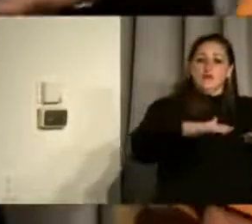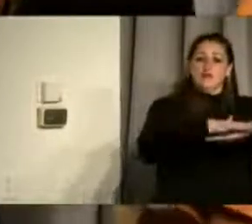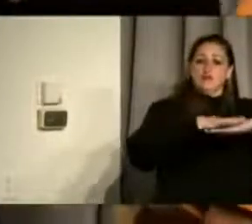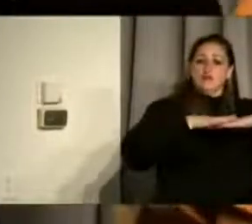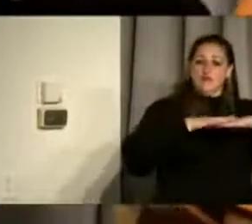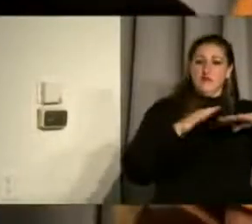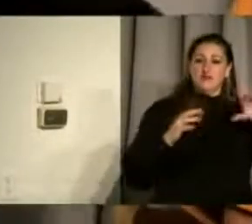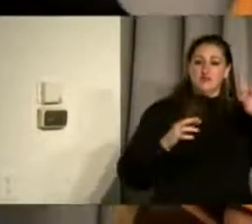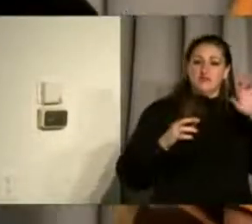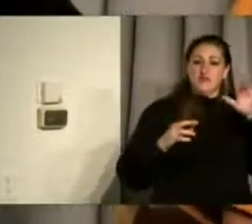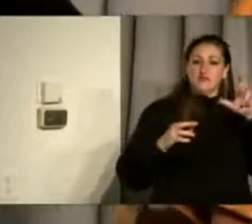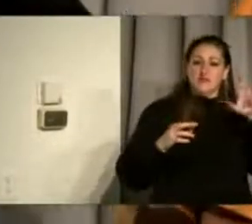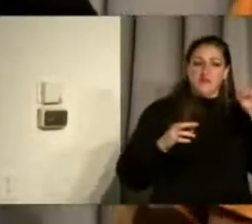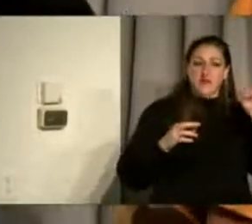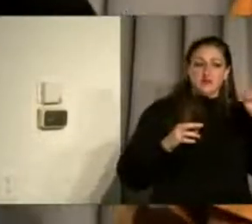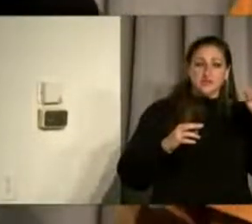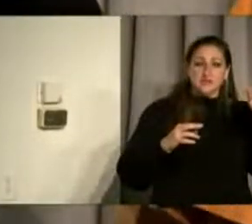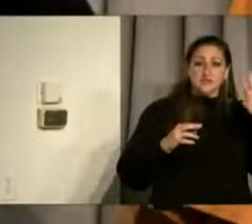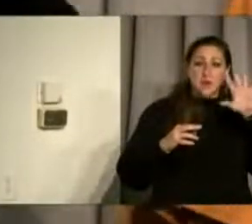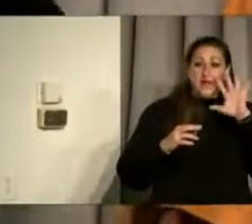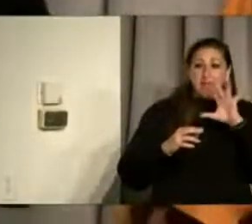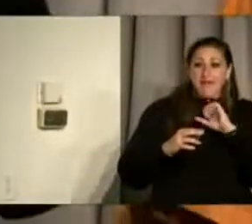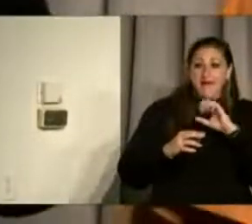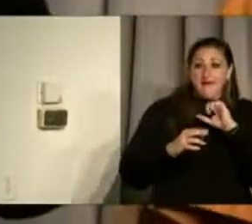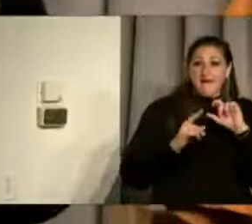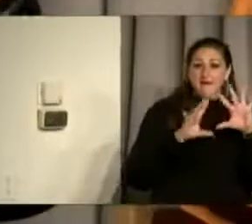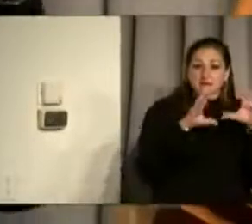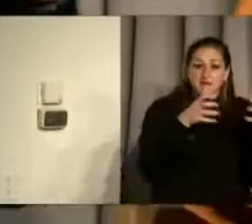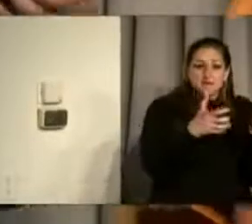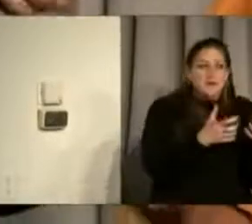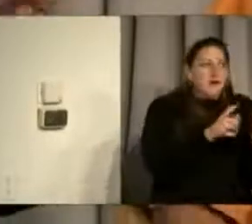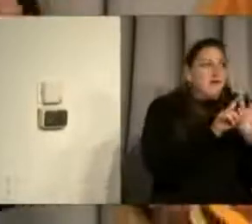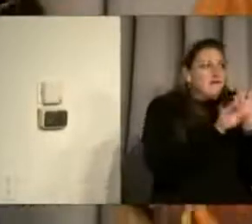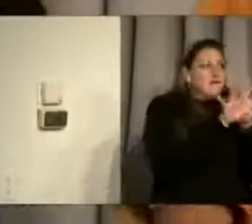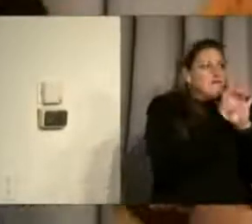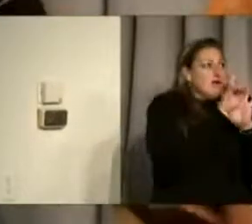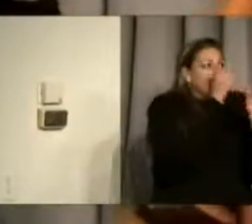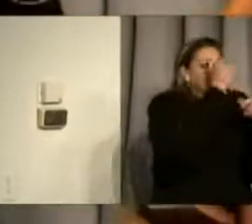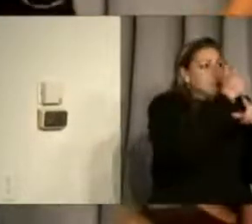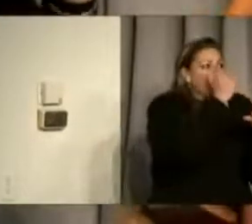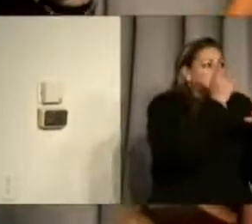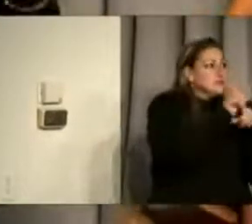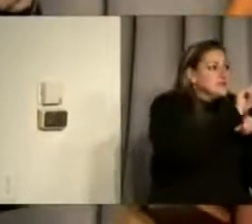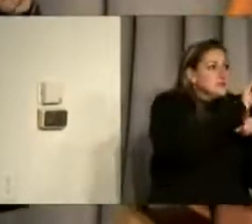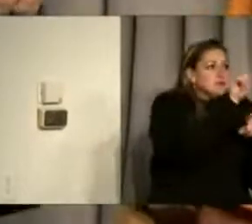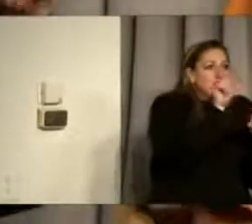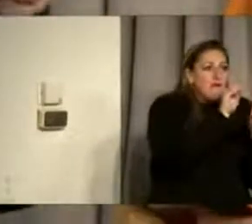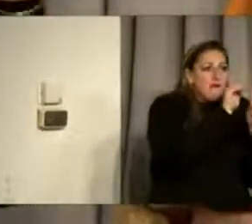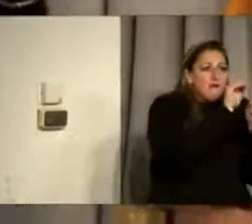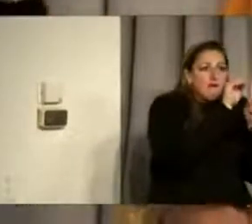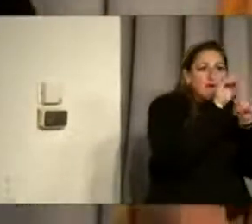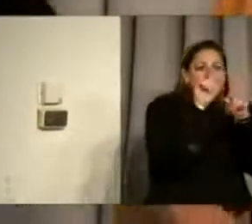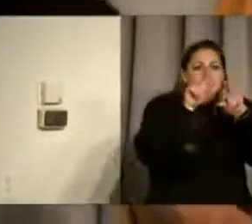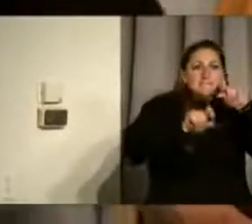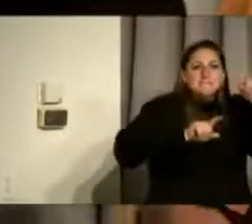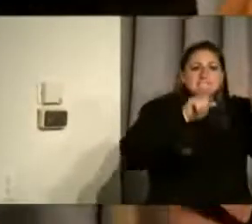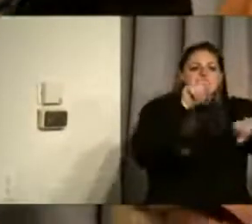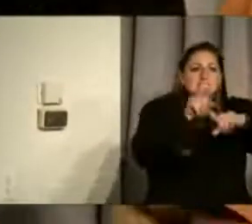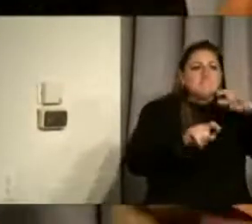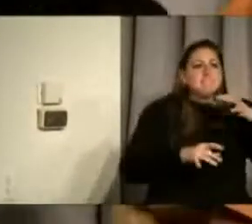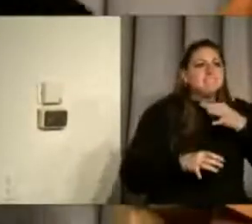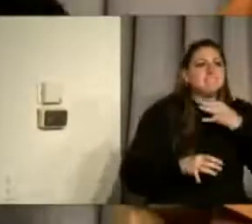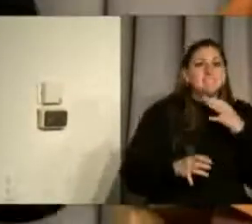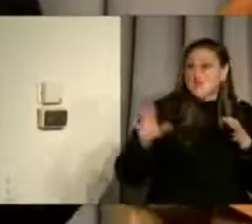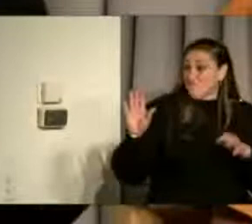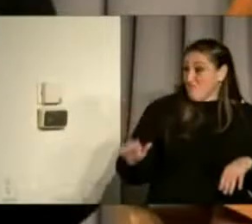license, drove her up there. Got up there, and my own relatives, because I asked questions. Being raised the